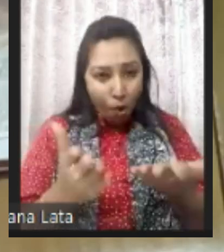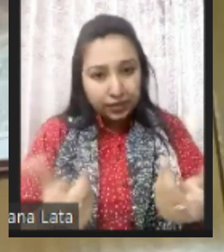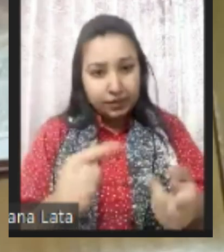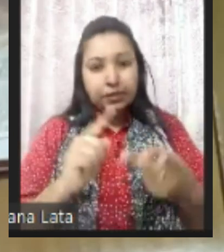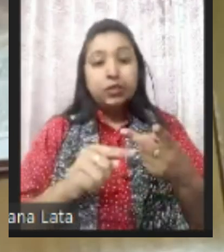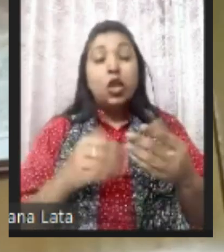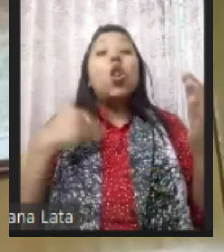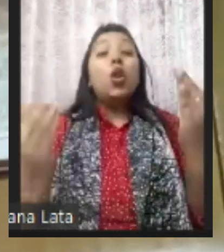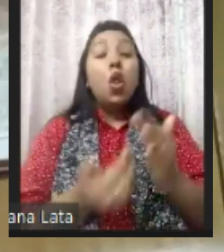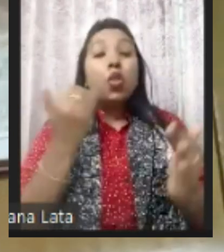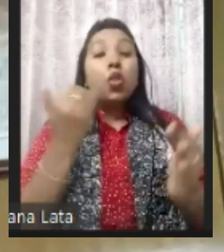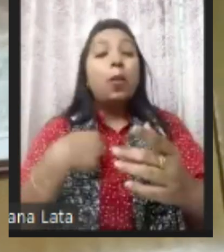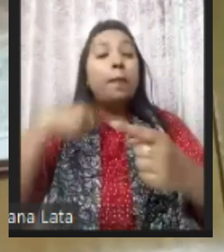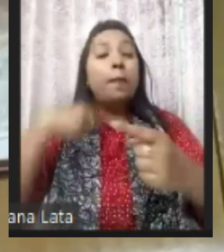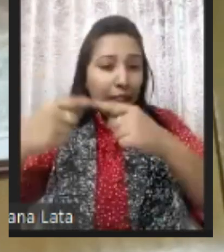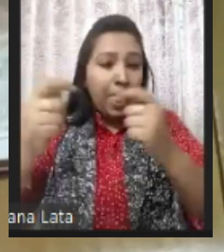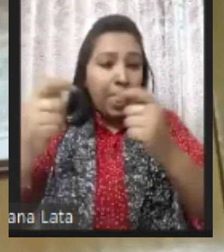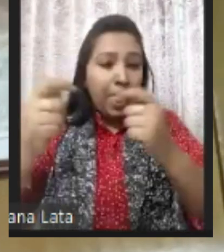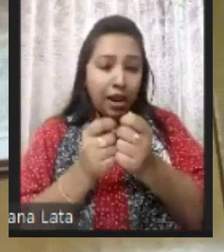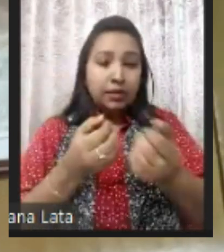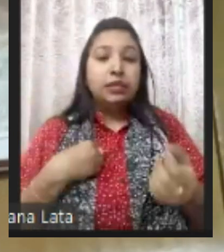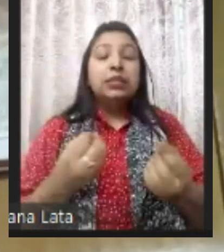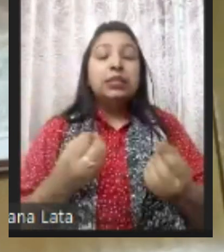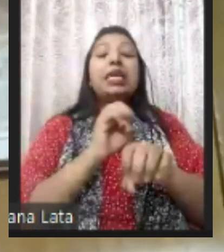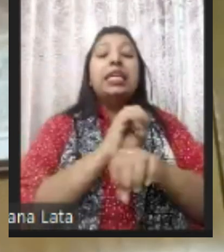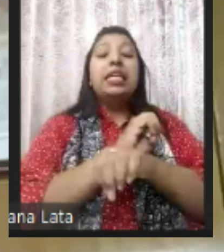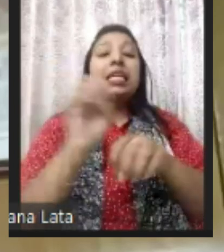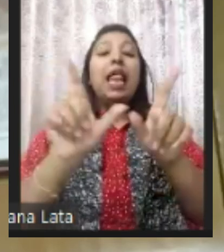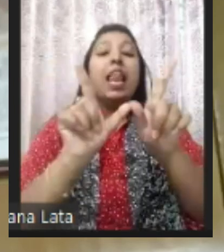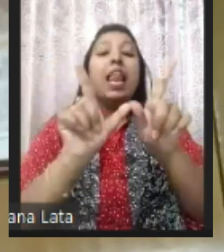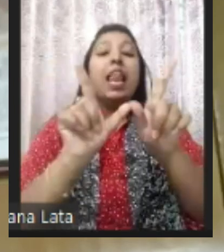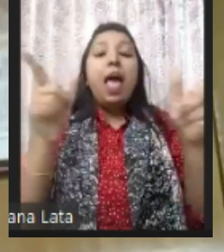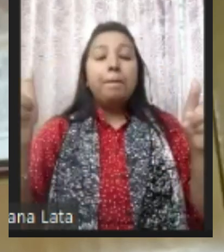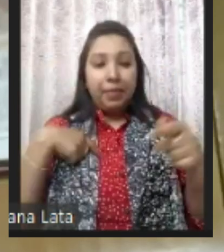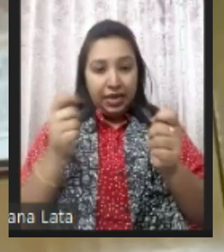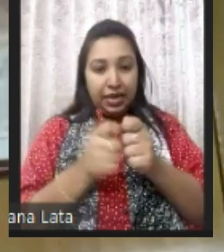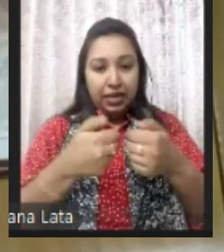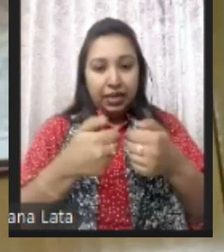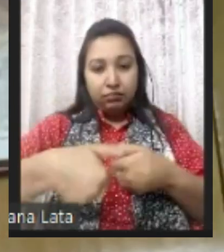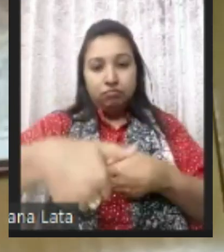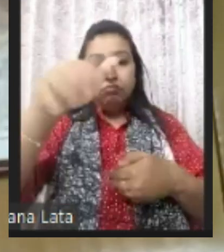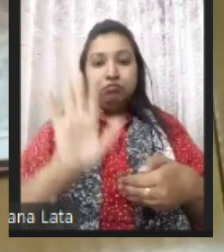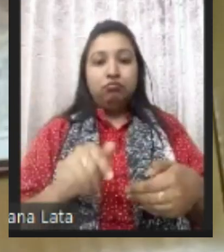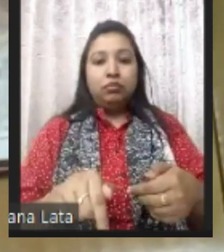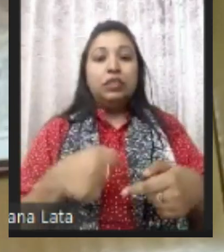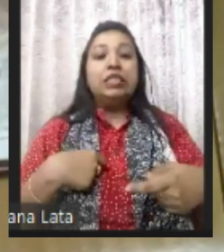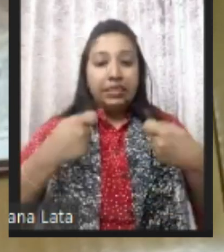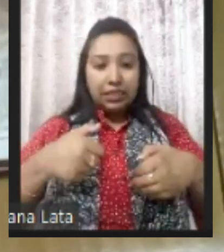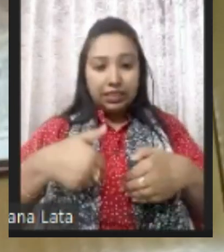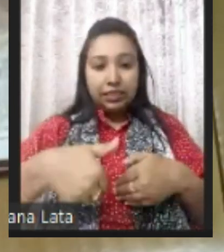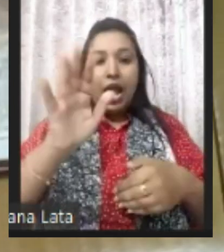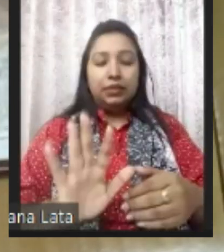technologies, and including e-library also. These are the initiatives taken, as you